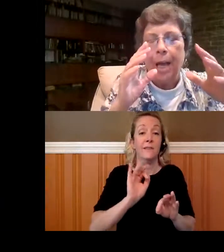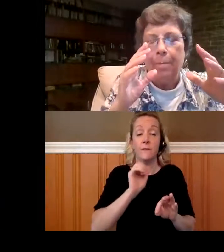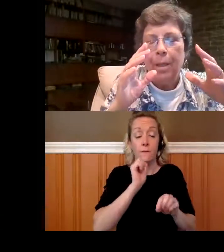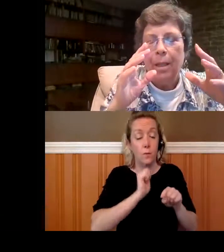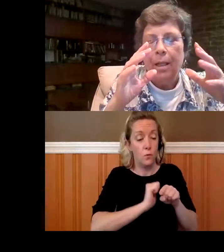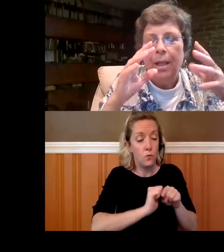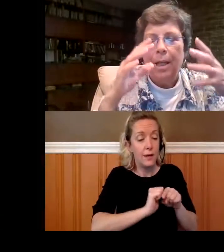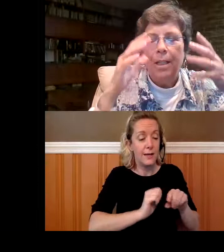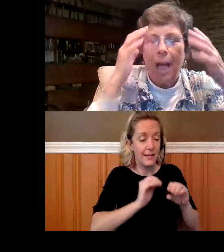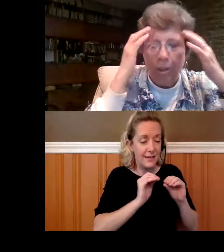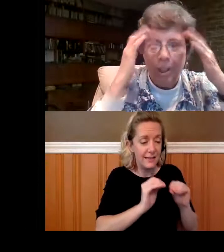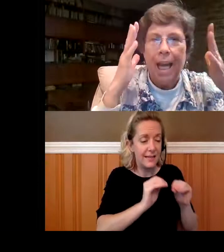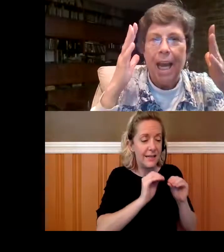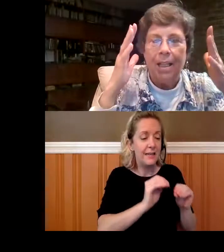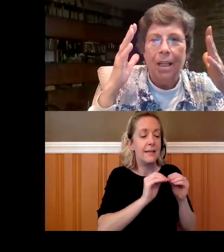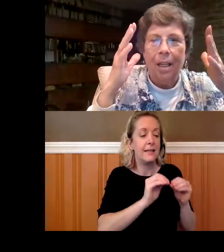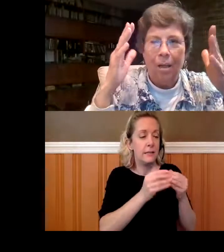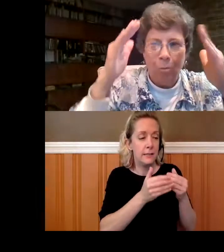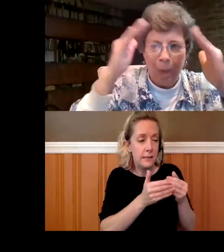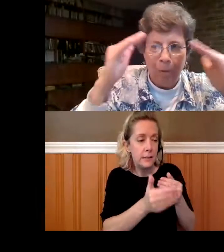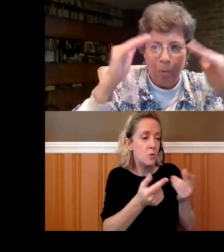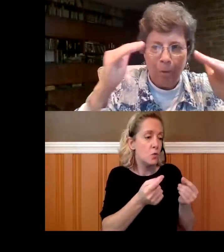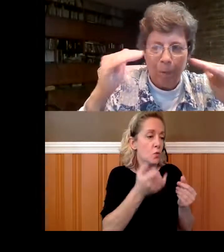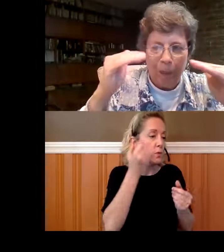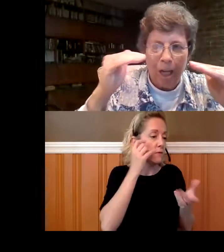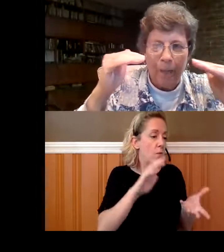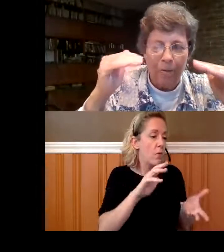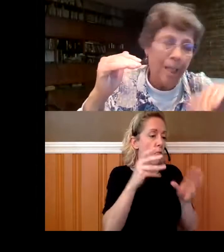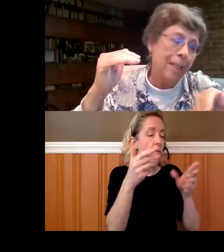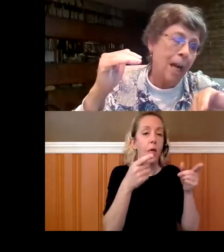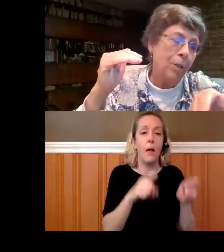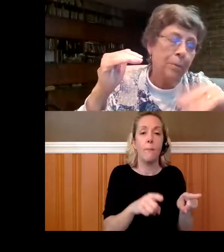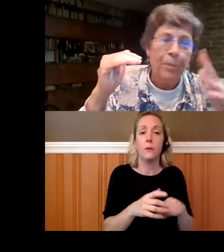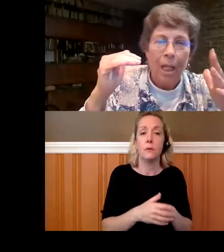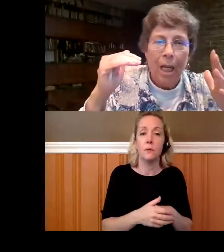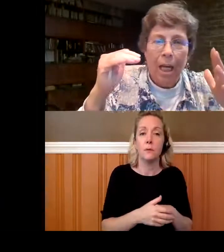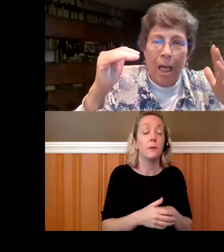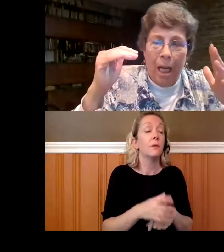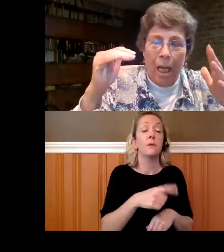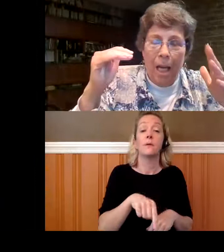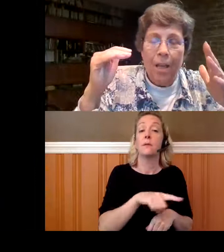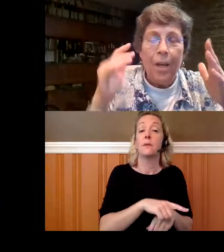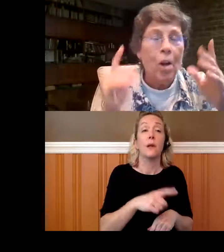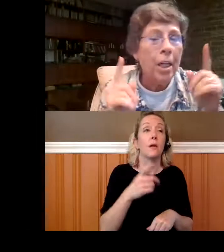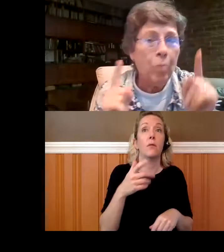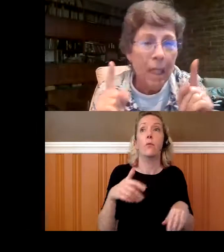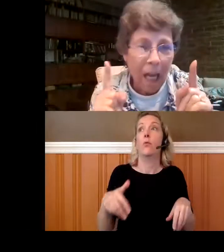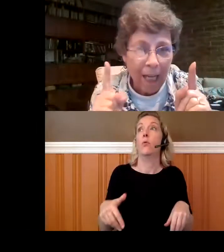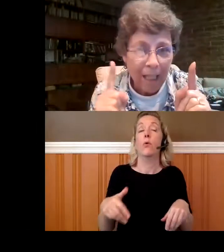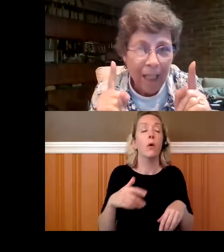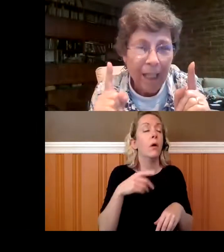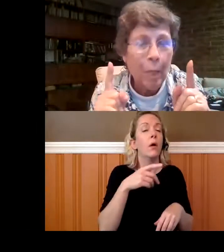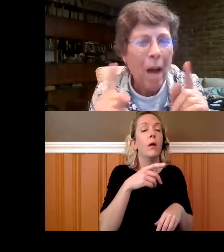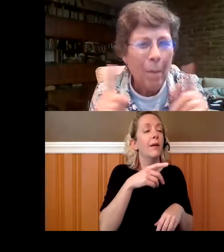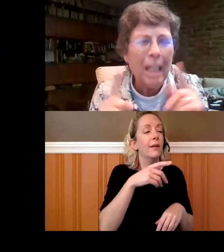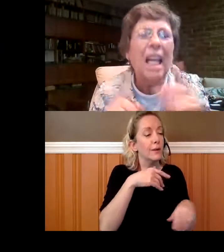understand what we're going to be talking about for the next hour, they're not going to realize that the public is